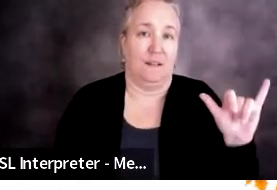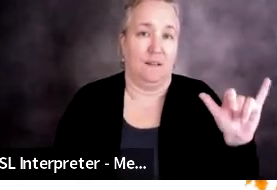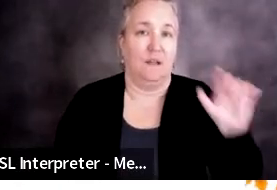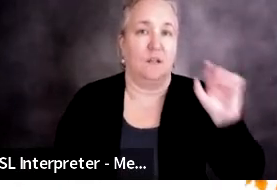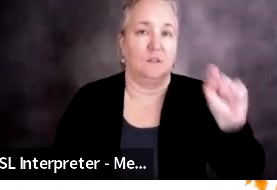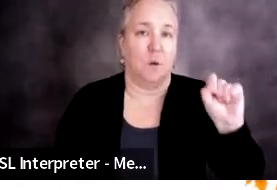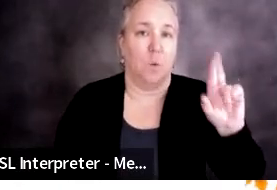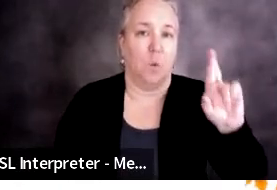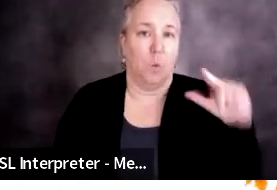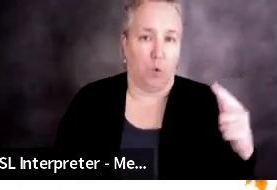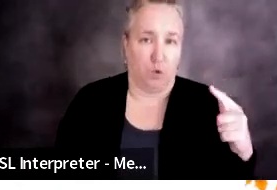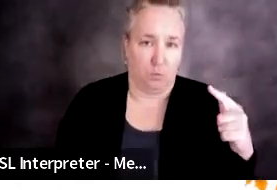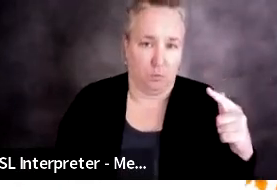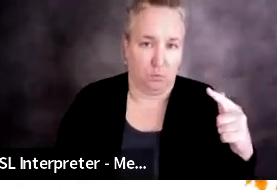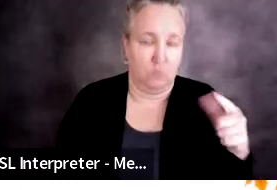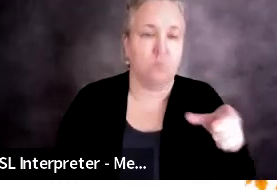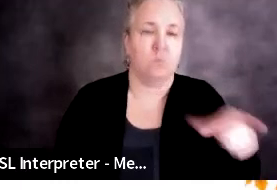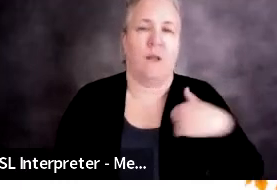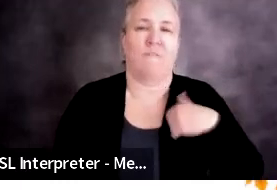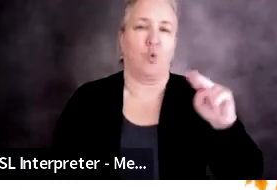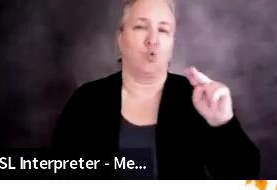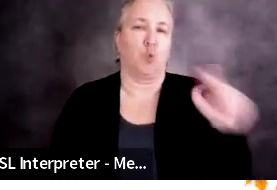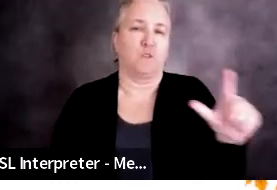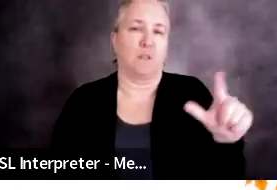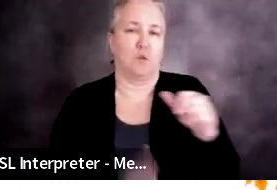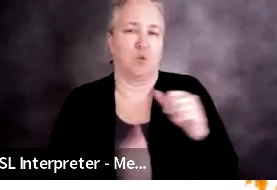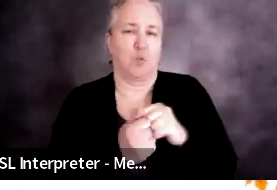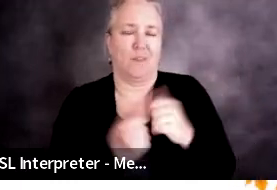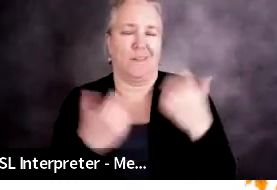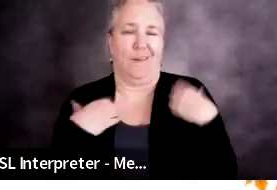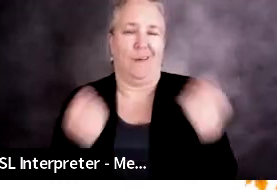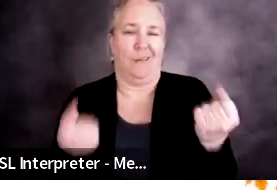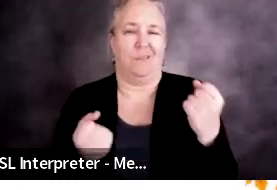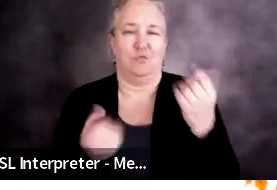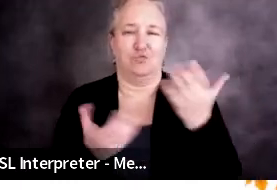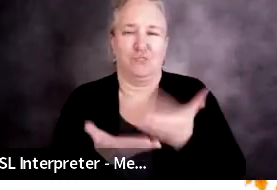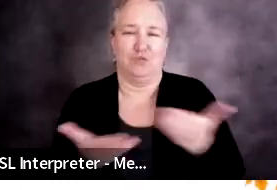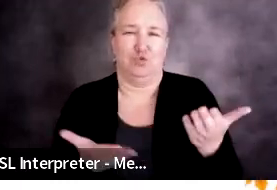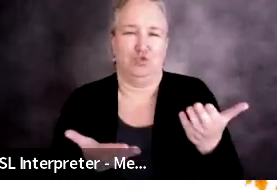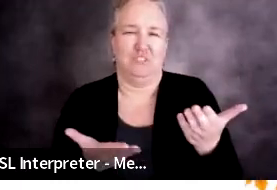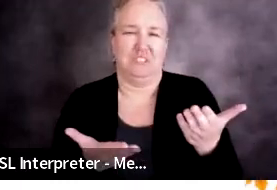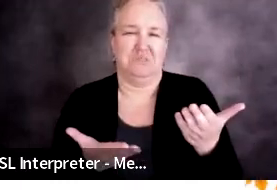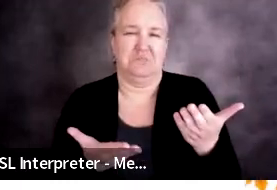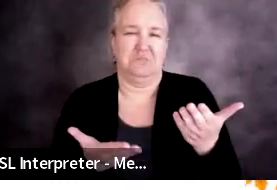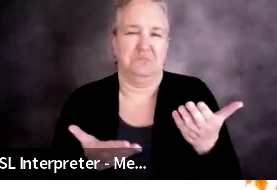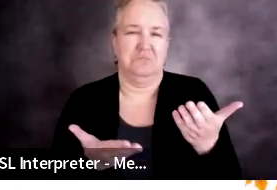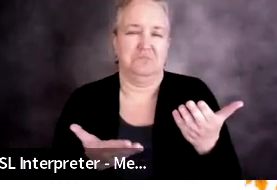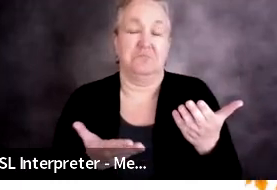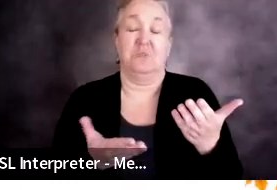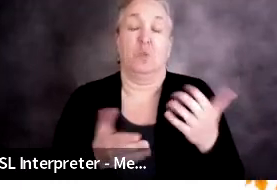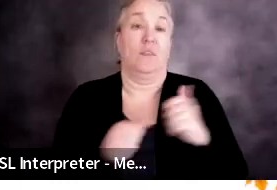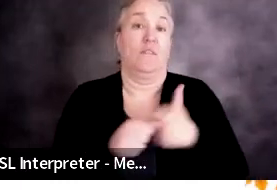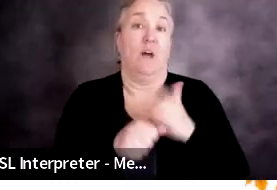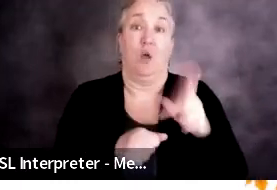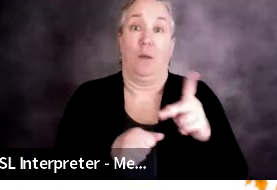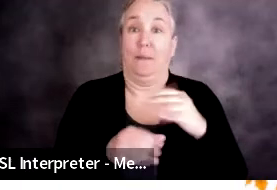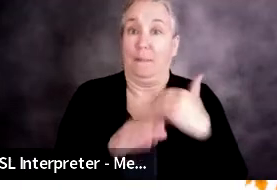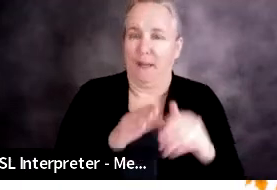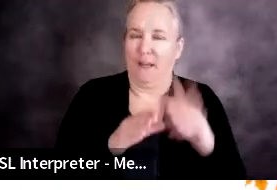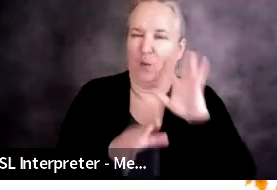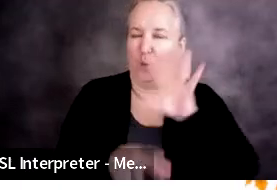A newsletter with mental health and wellness resources will be provided in a follow-up email.